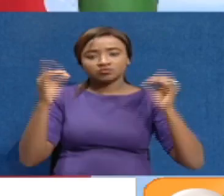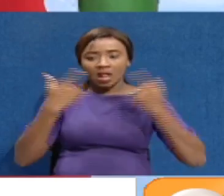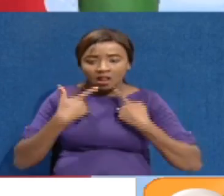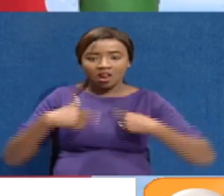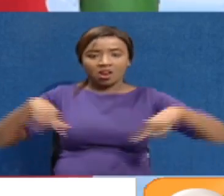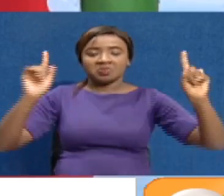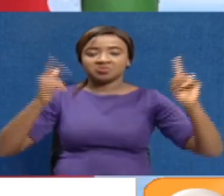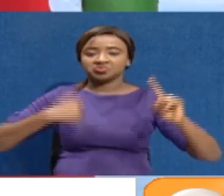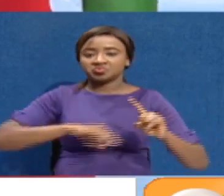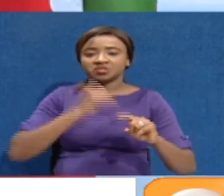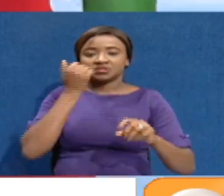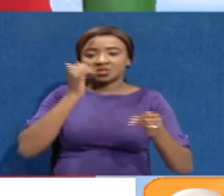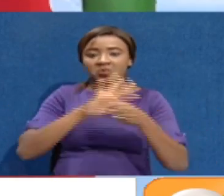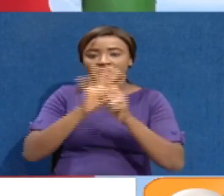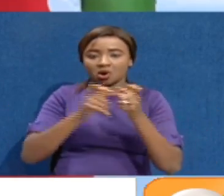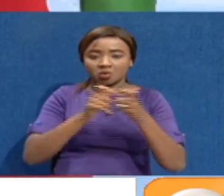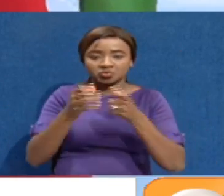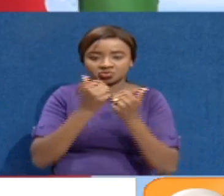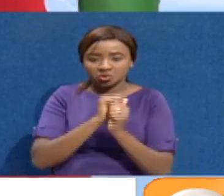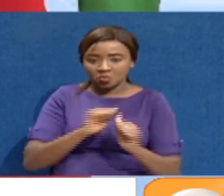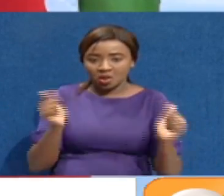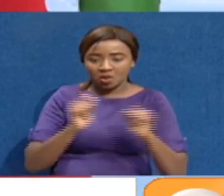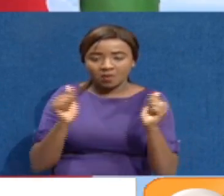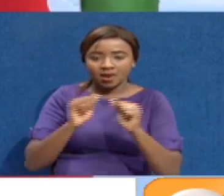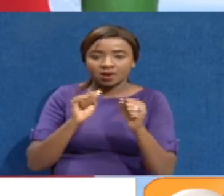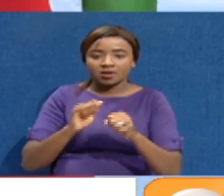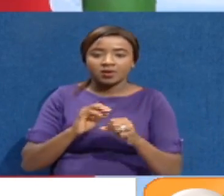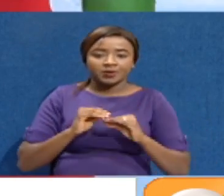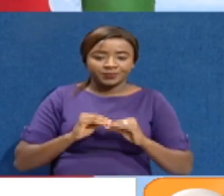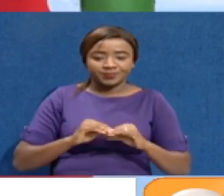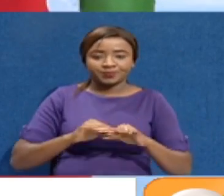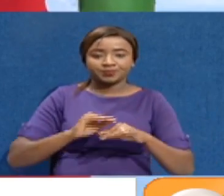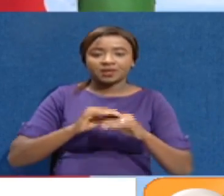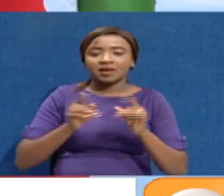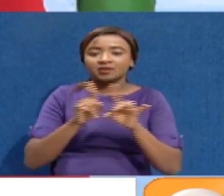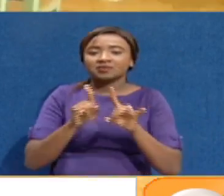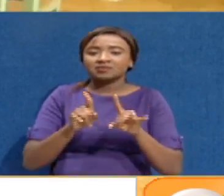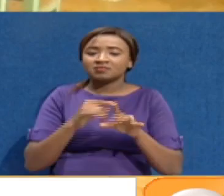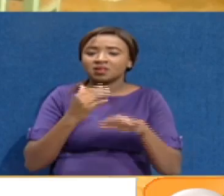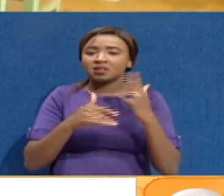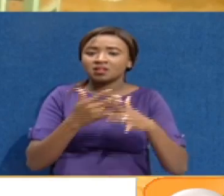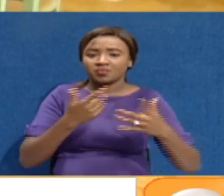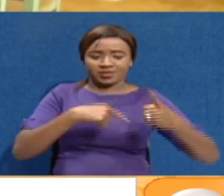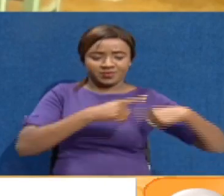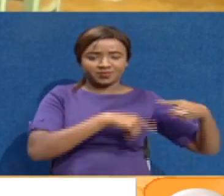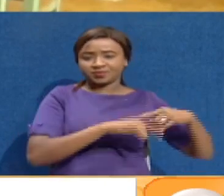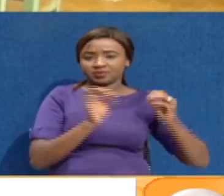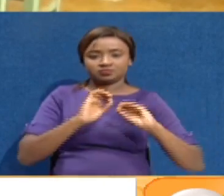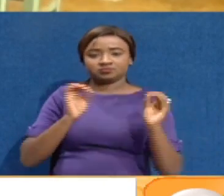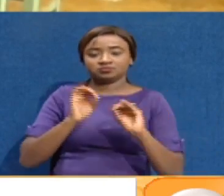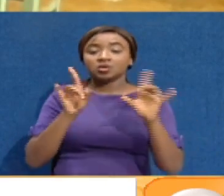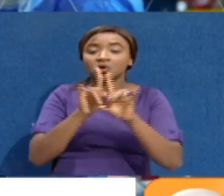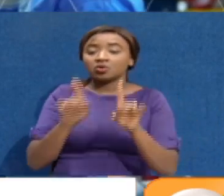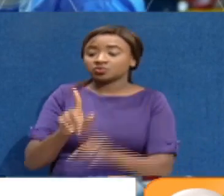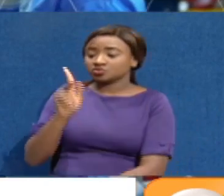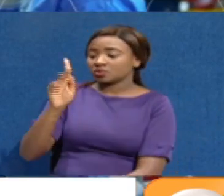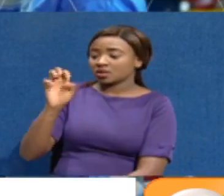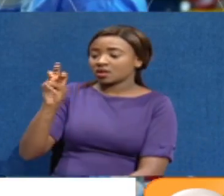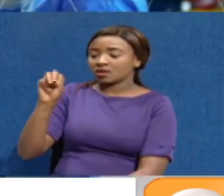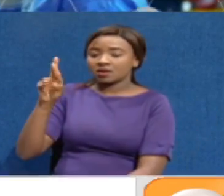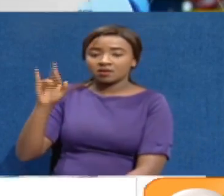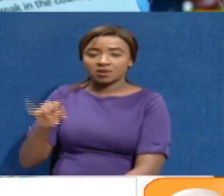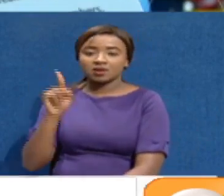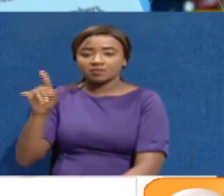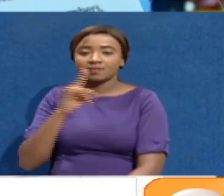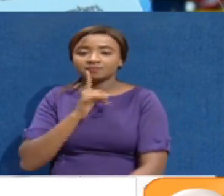the curve and then immediately start going backwards. KEMRI, through a publication dubbed Projections of COVID-19